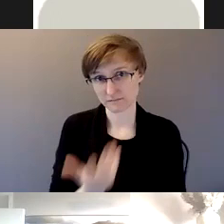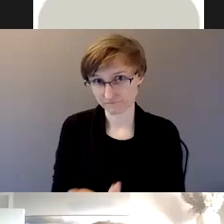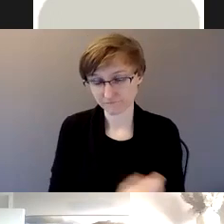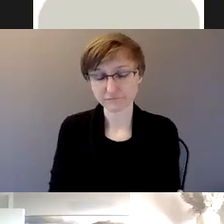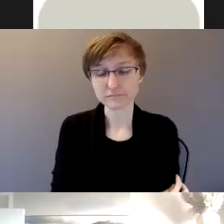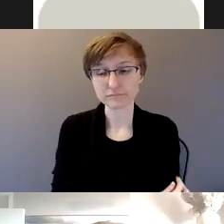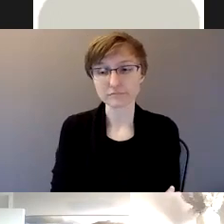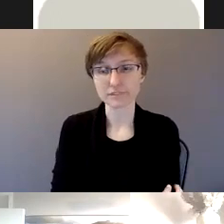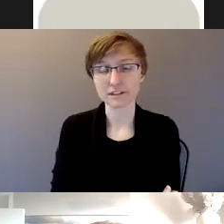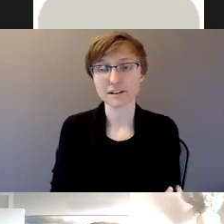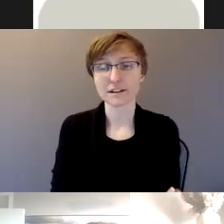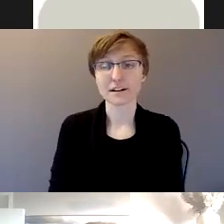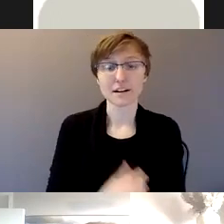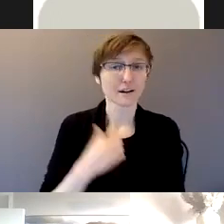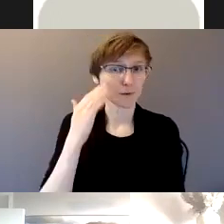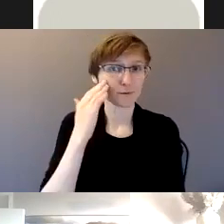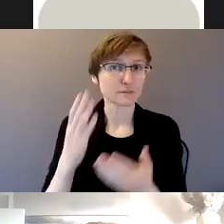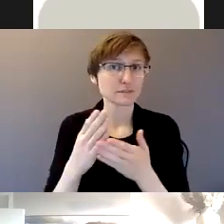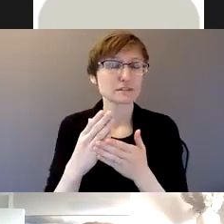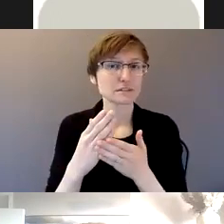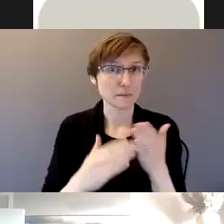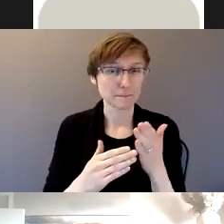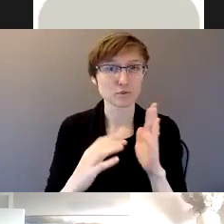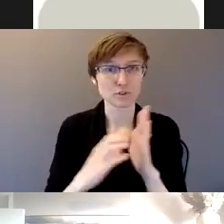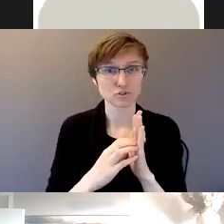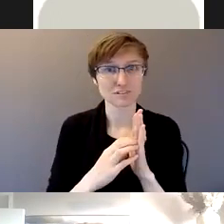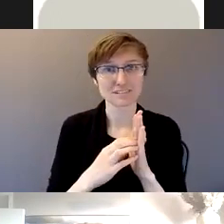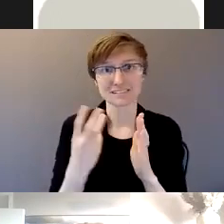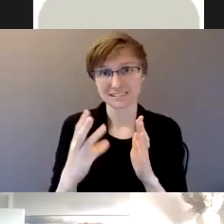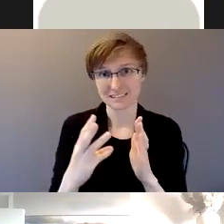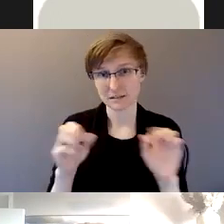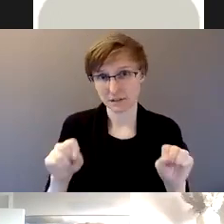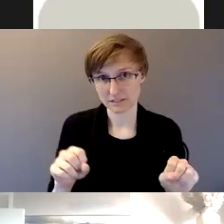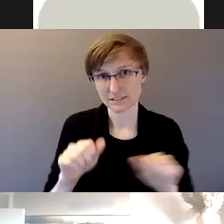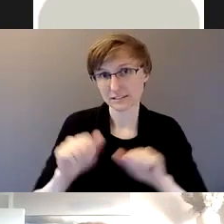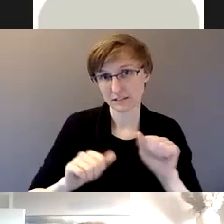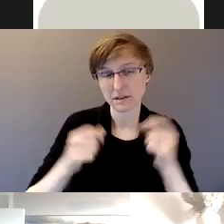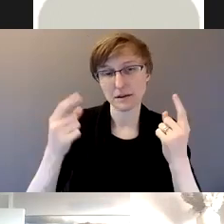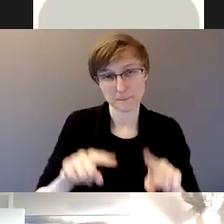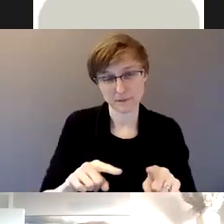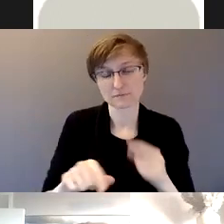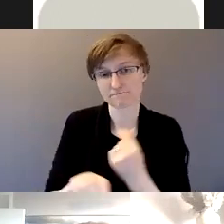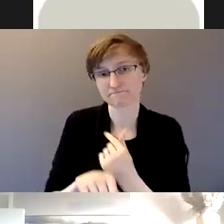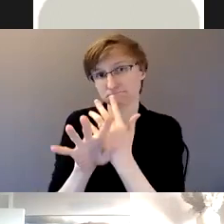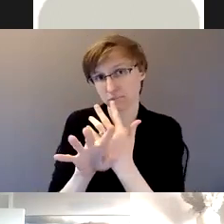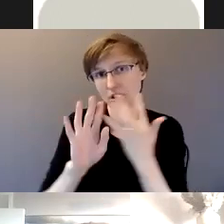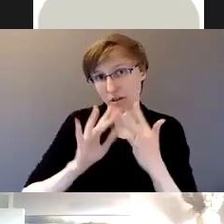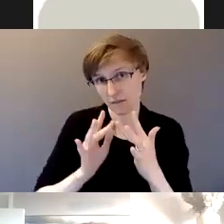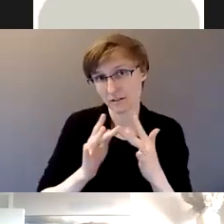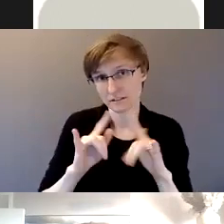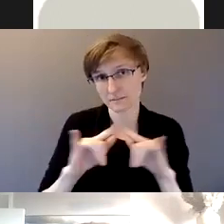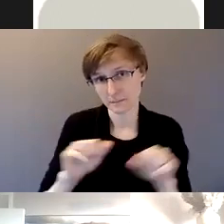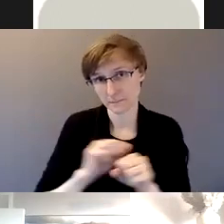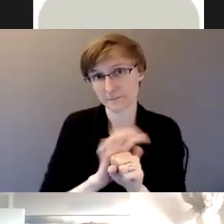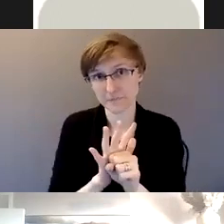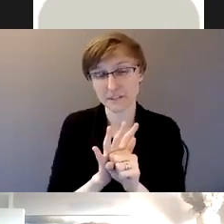And of course, like I said, I've known that some Section 16 capacity assessments have happened virtually during the pandemic. So that may be another option to look at with